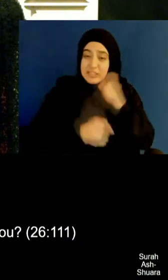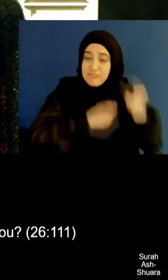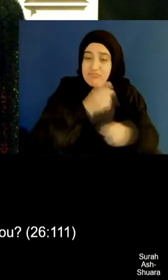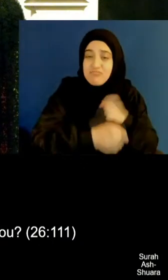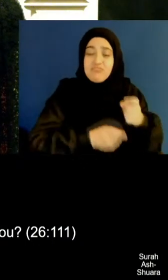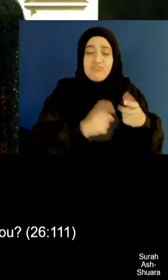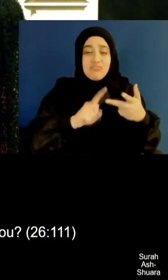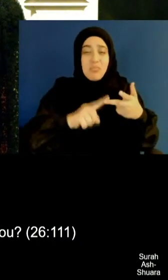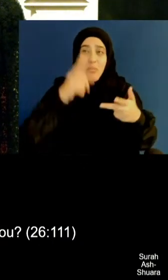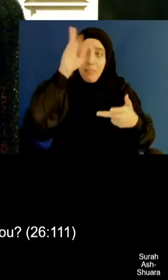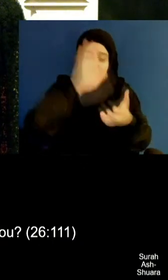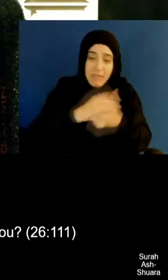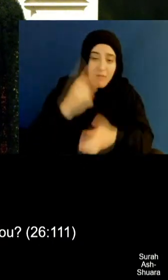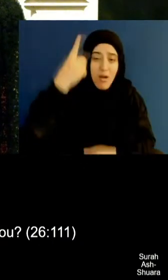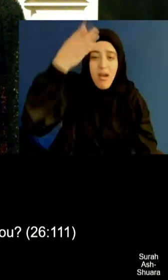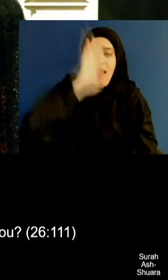But